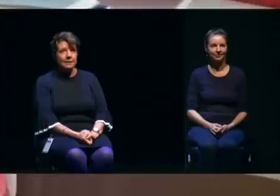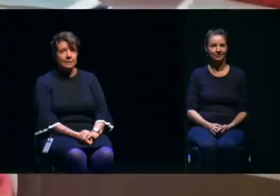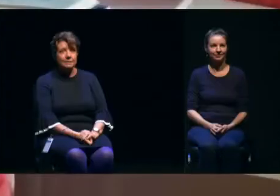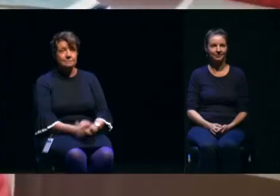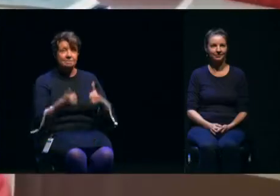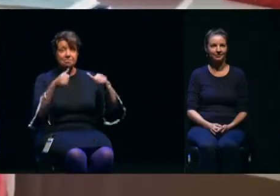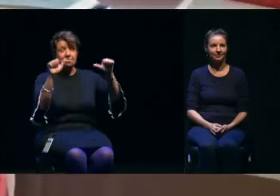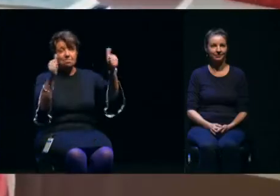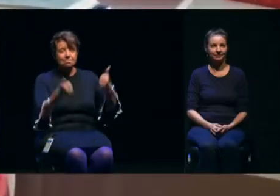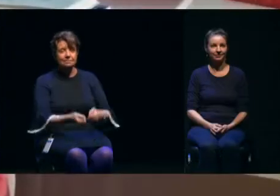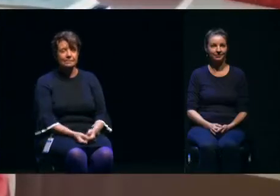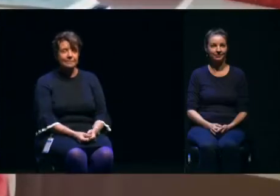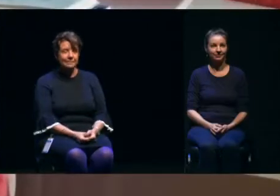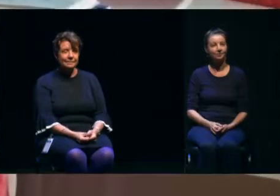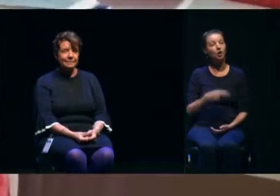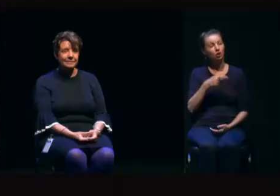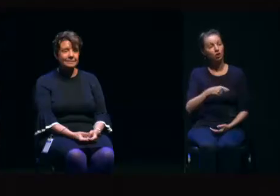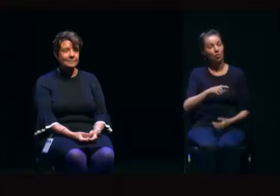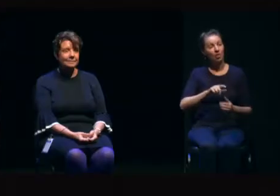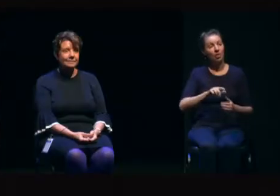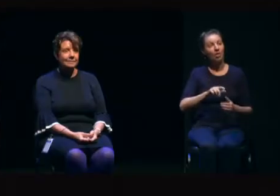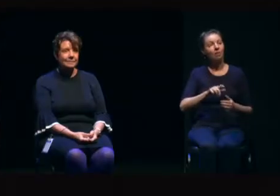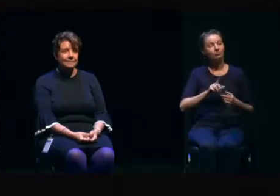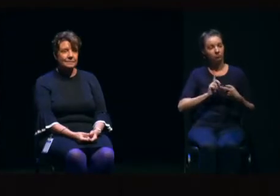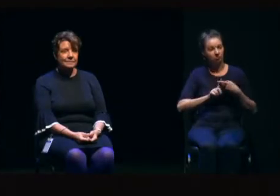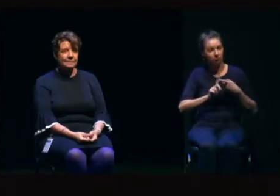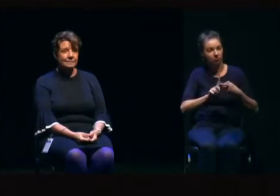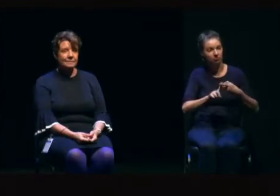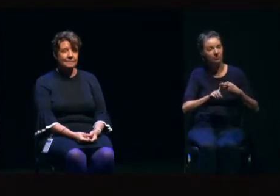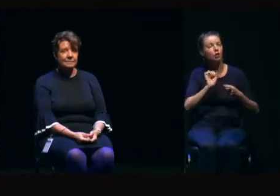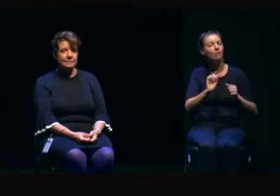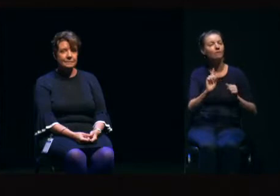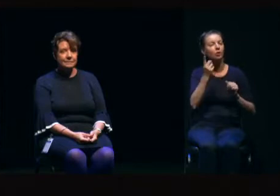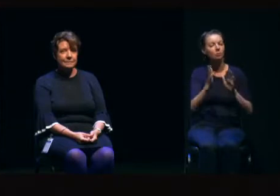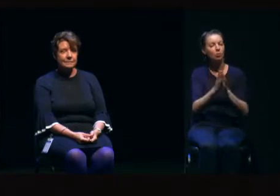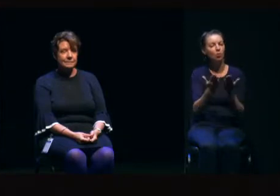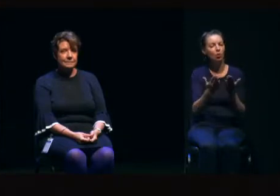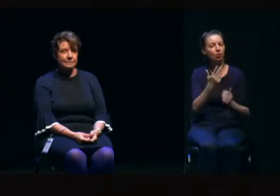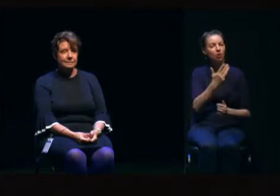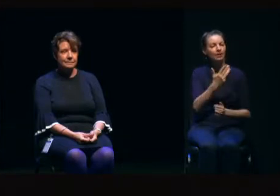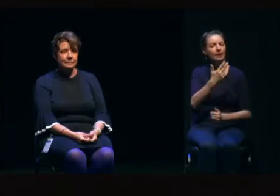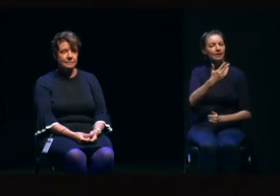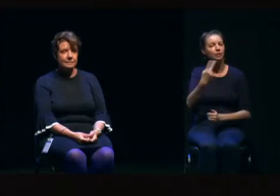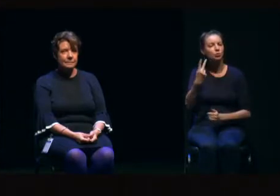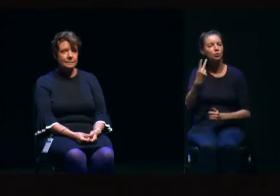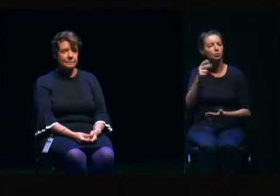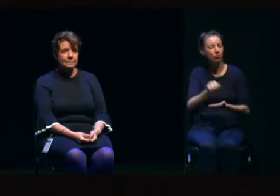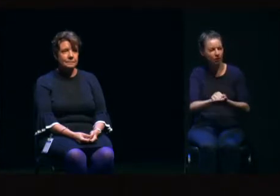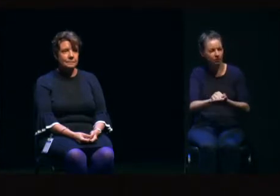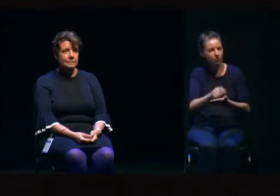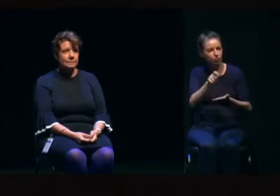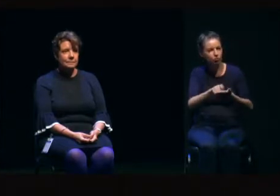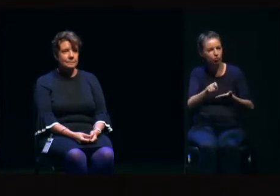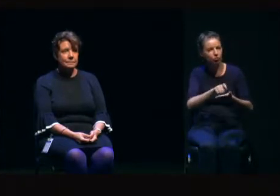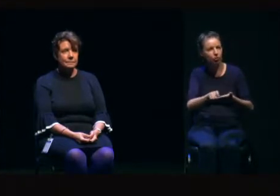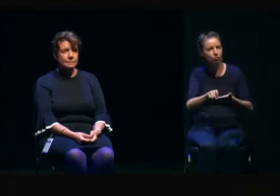well. And you went on, I think it was your first book was 1982, is that right, that you wrote